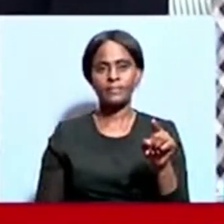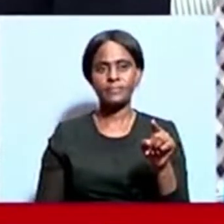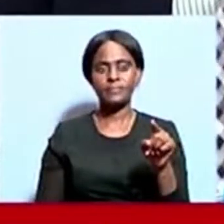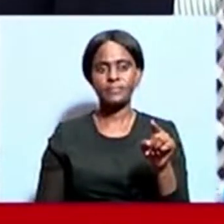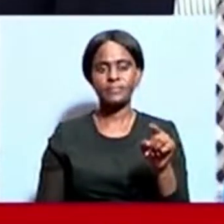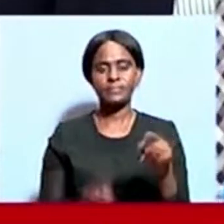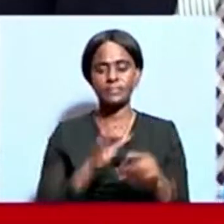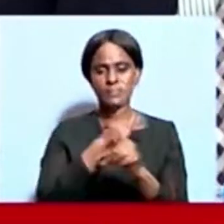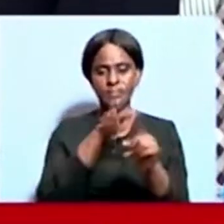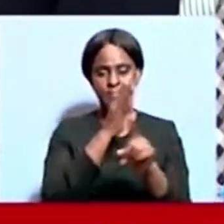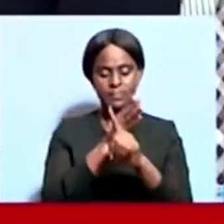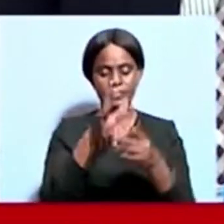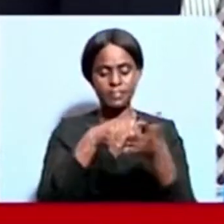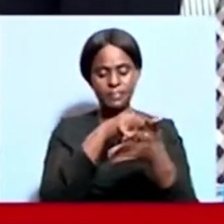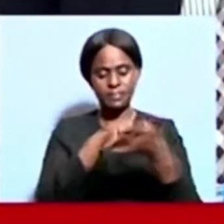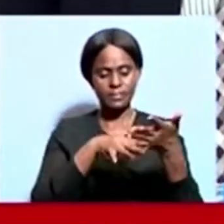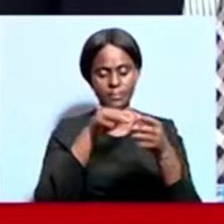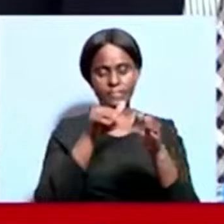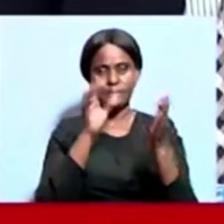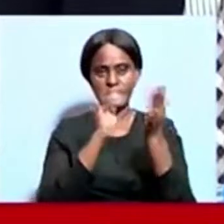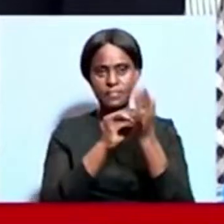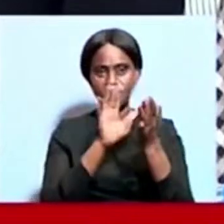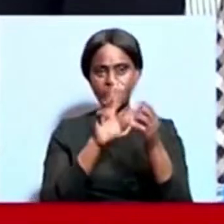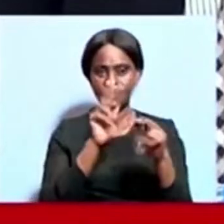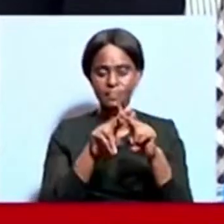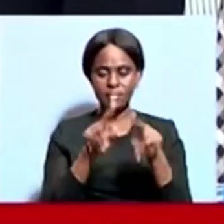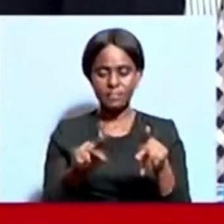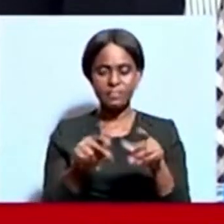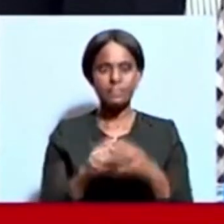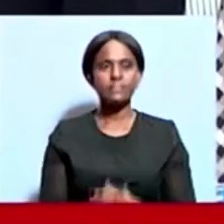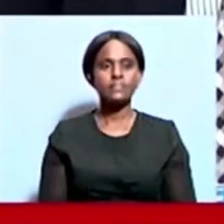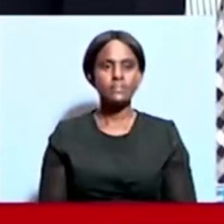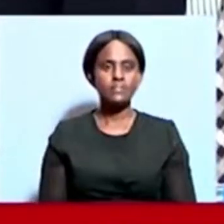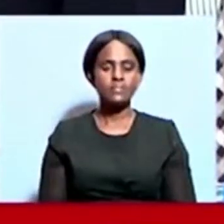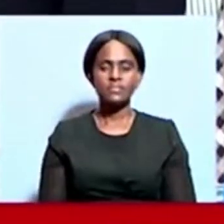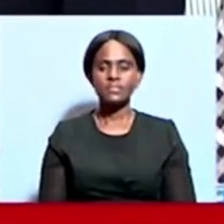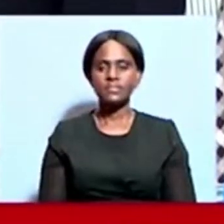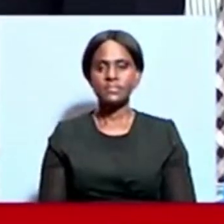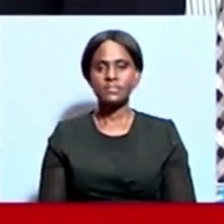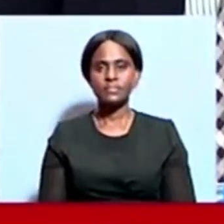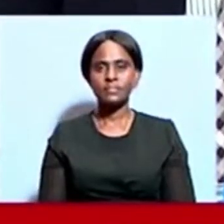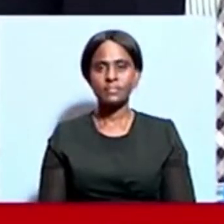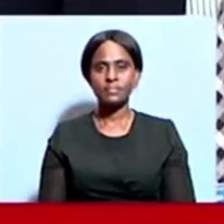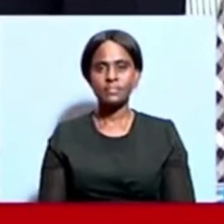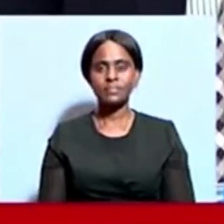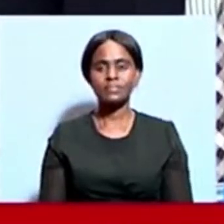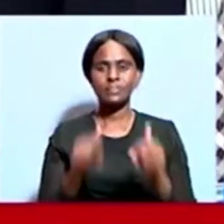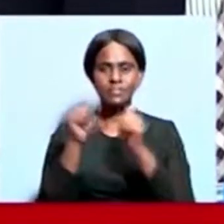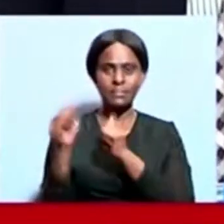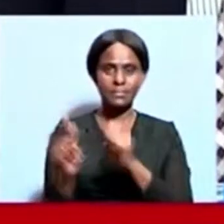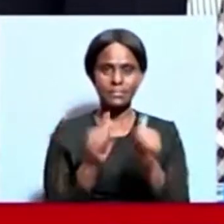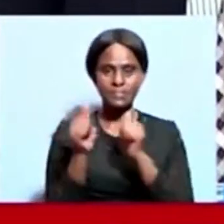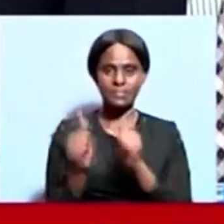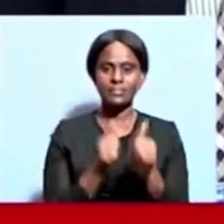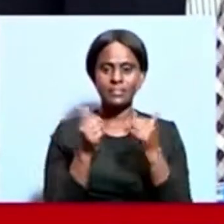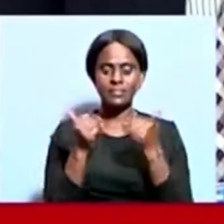Kindly refer to the table inserted, Chair. You can just skip the table, fine. Okay, action taken. Action taken.